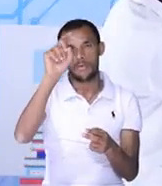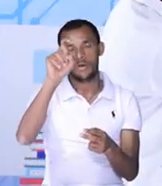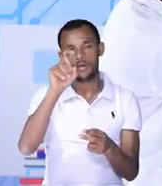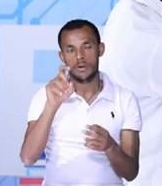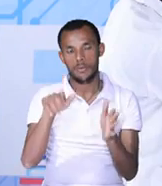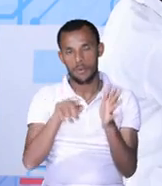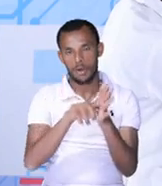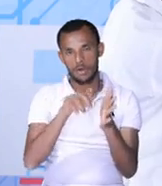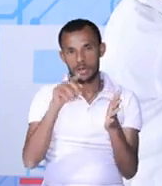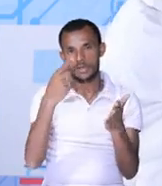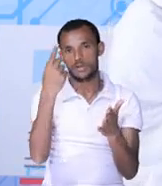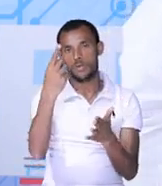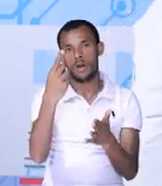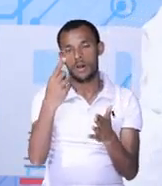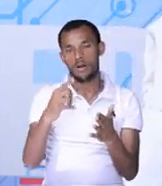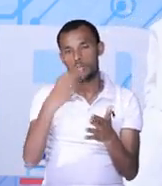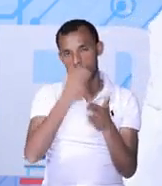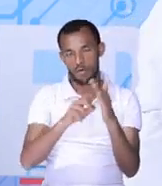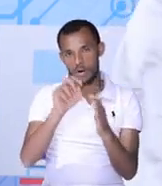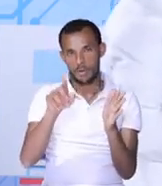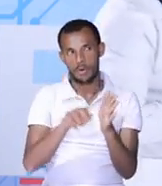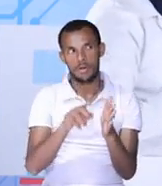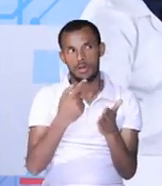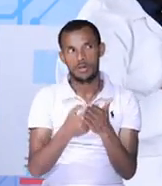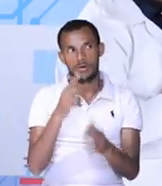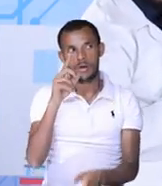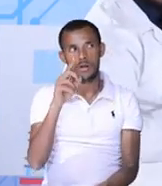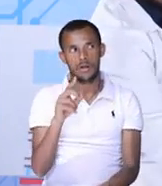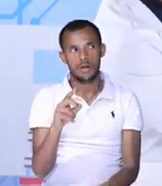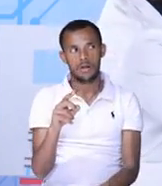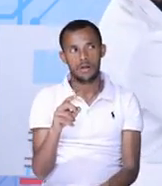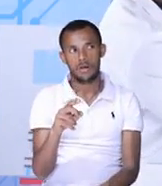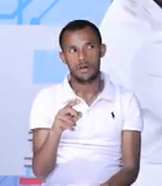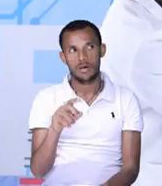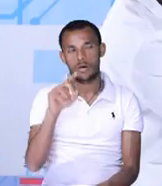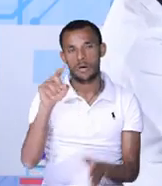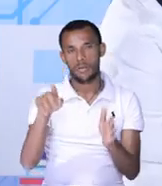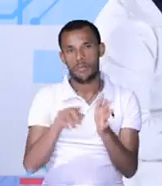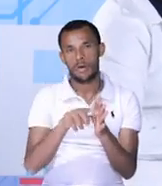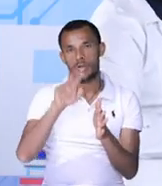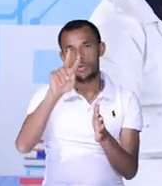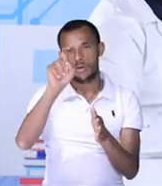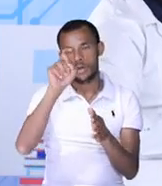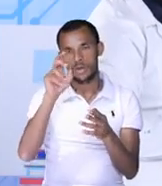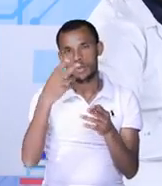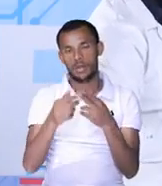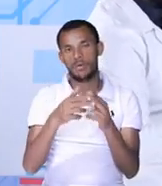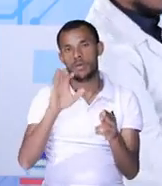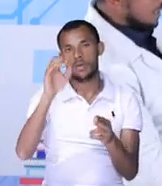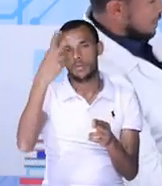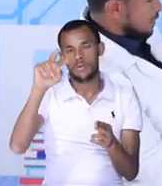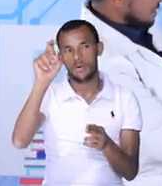minus this one, minus of the product of the two. Yes, minus 2x times e raised to